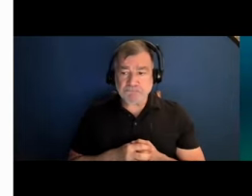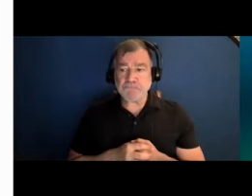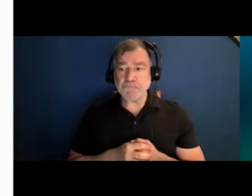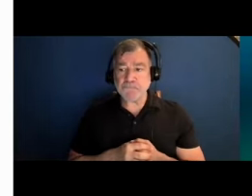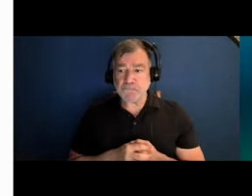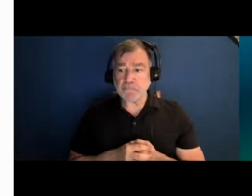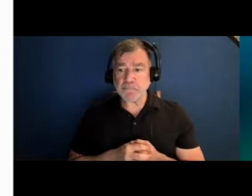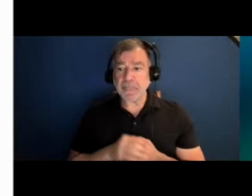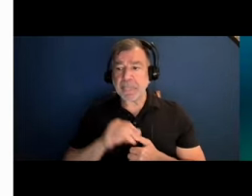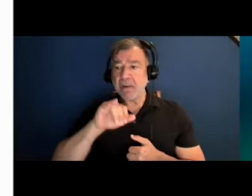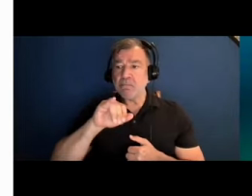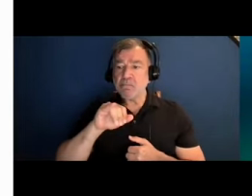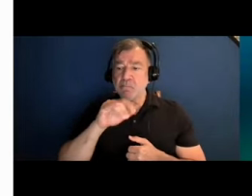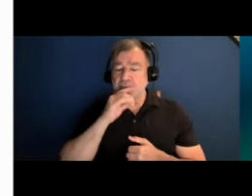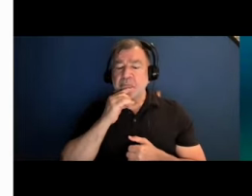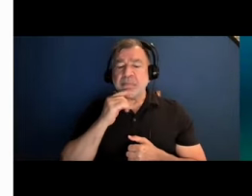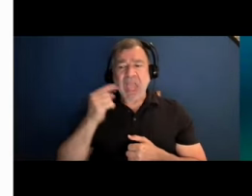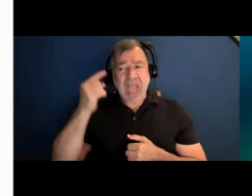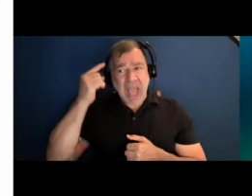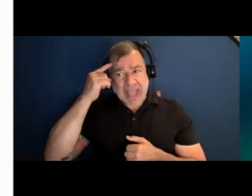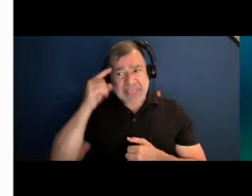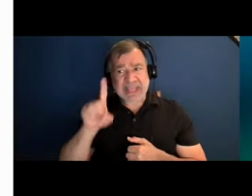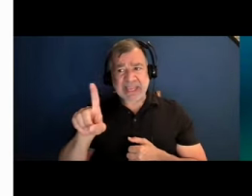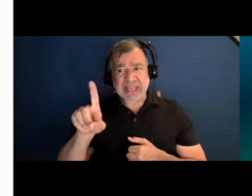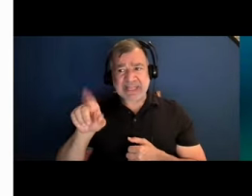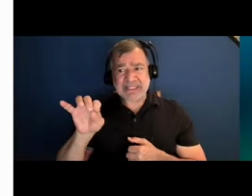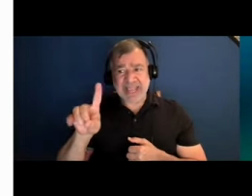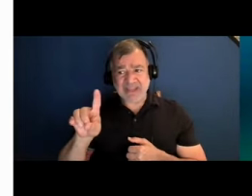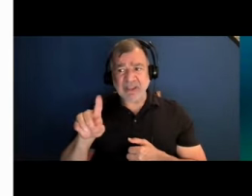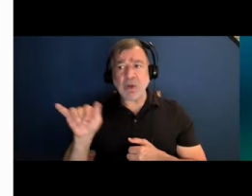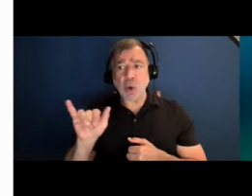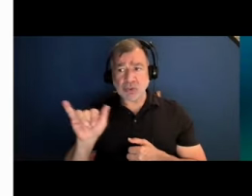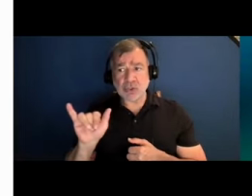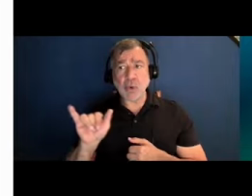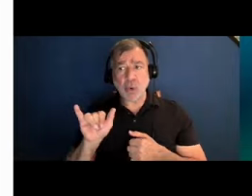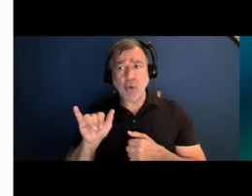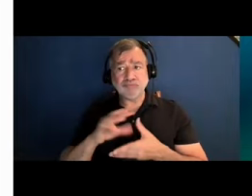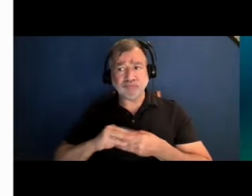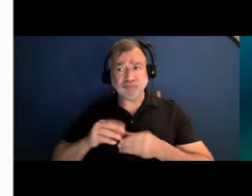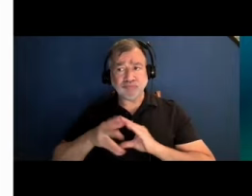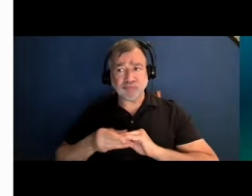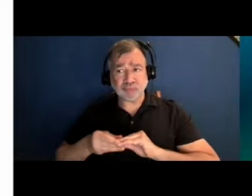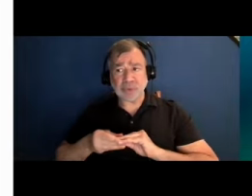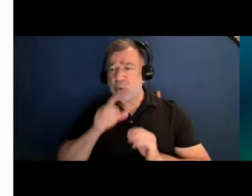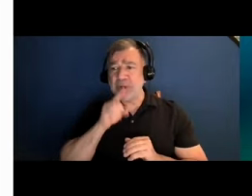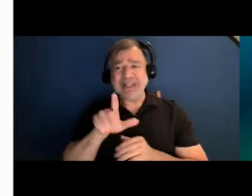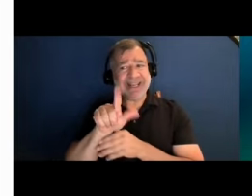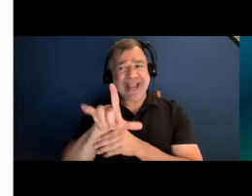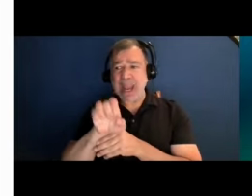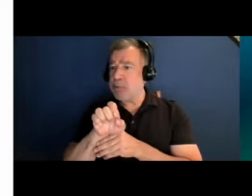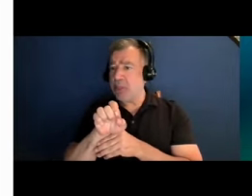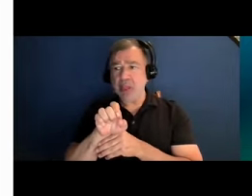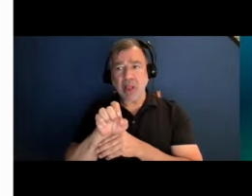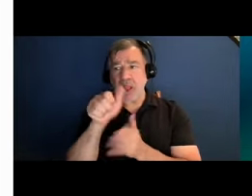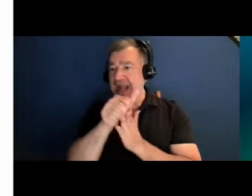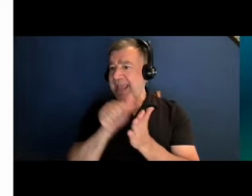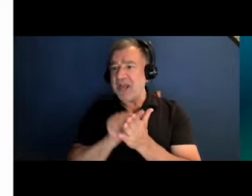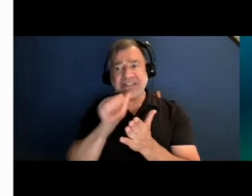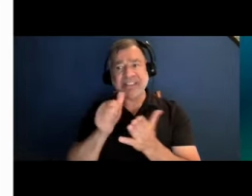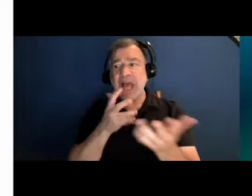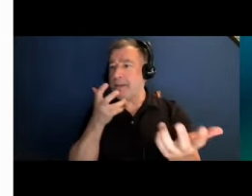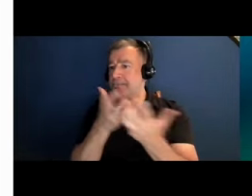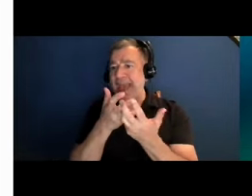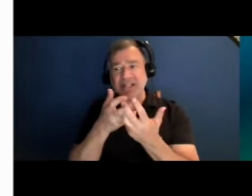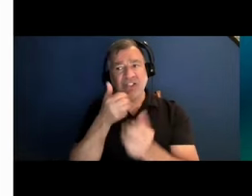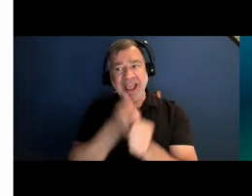yes, and I think David even mentioned it too, like an ABLE account really is not for everyone, right? So